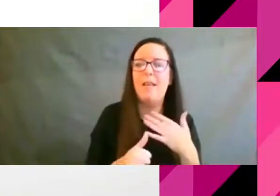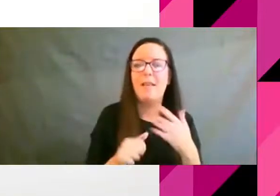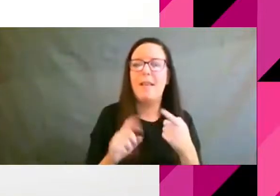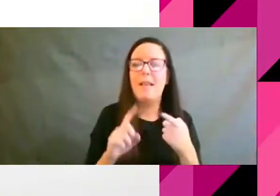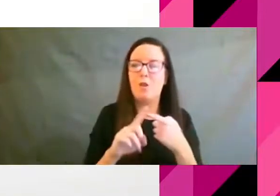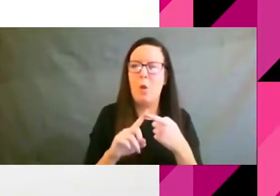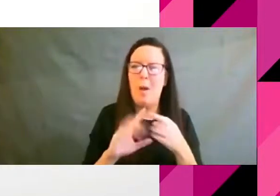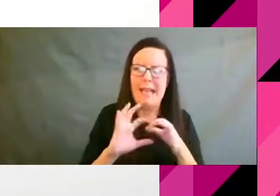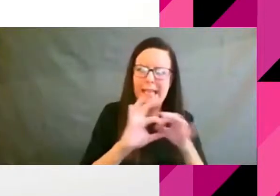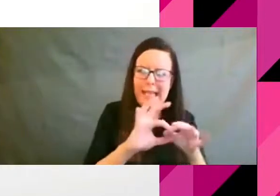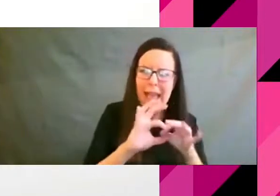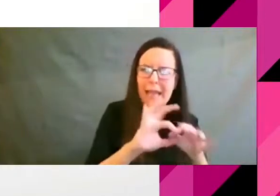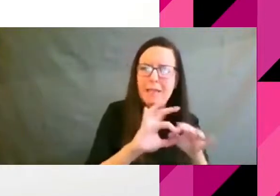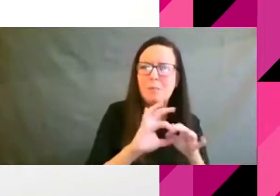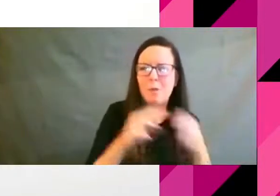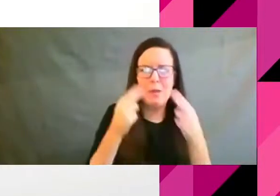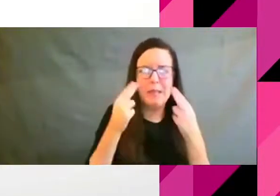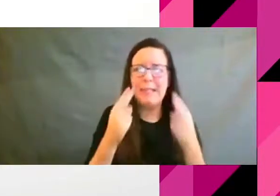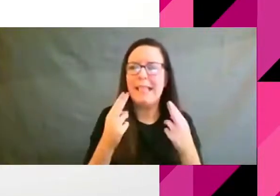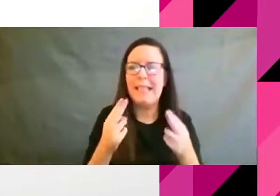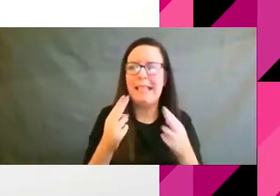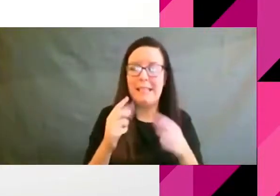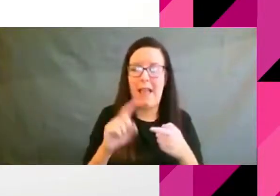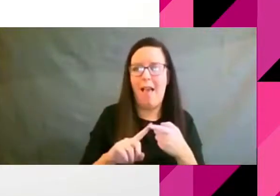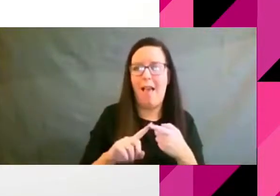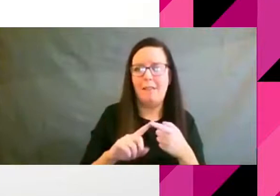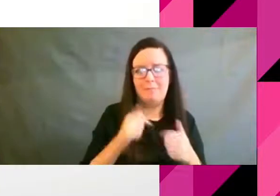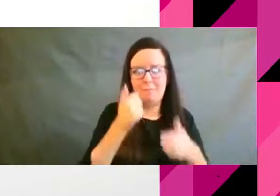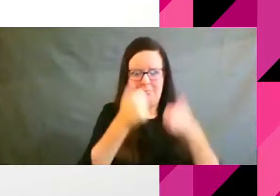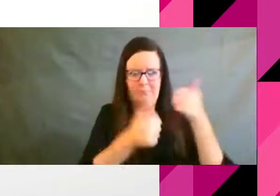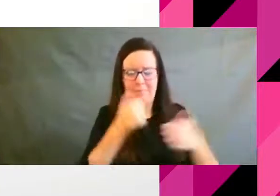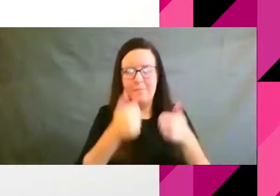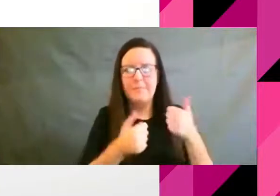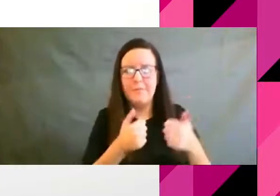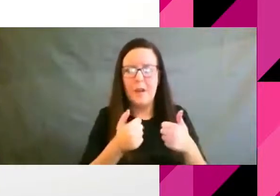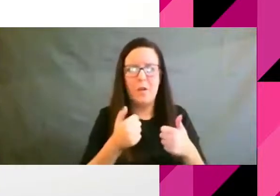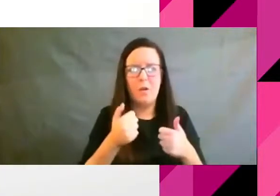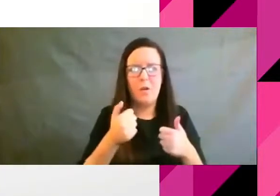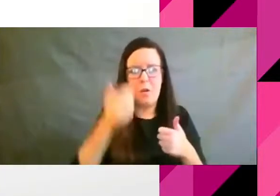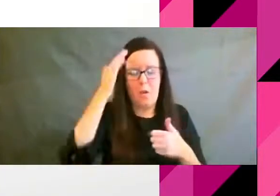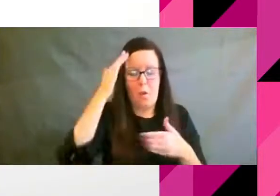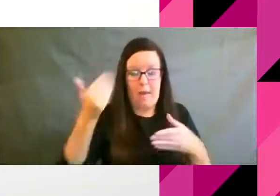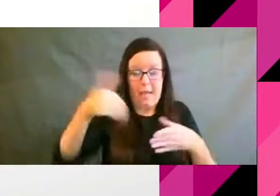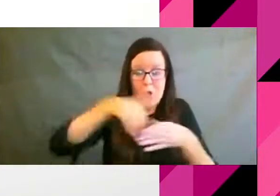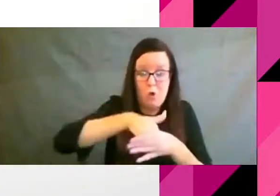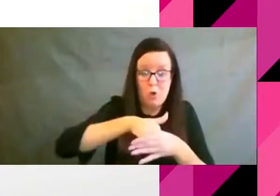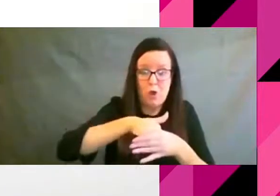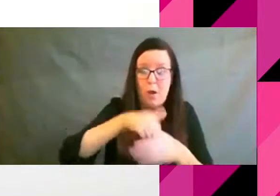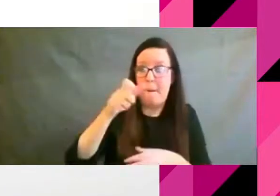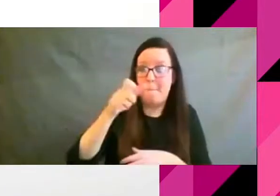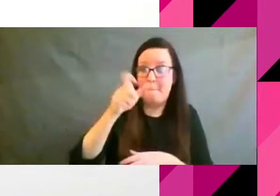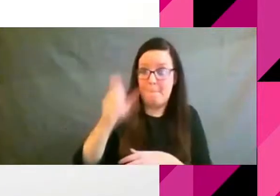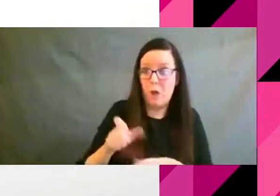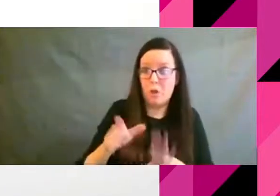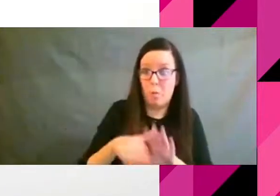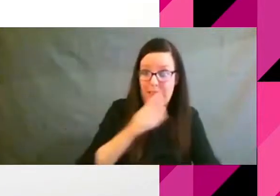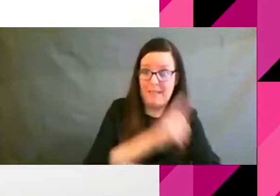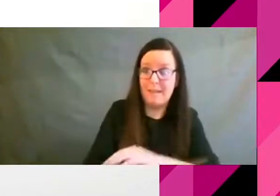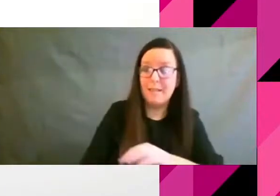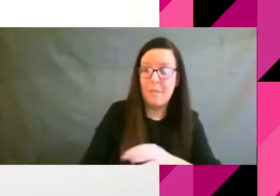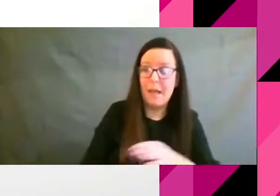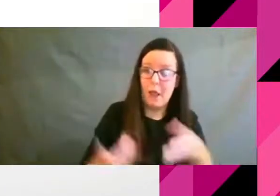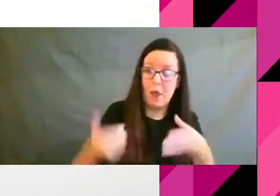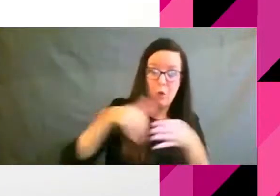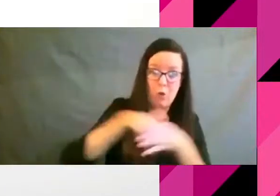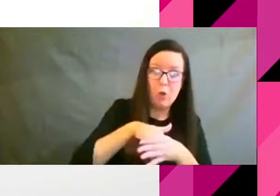engagement is acknowledgement of the fact that the inclusion of persons with a disability is everyone's business, including those